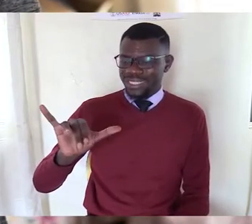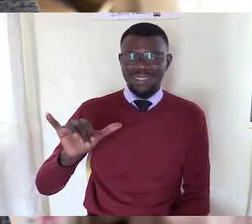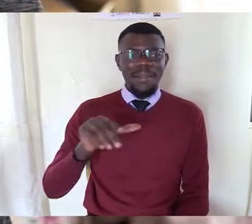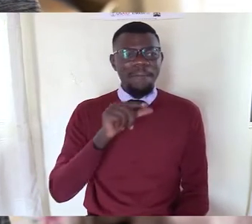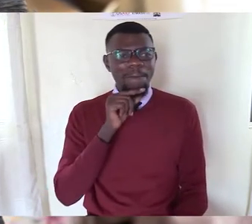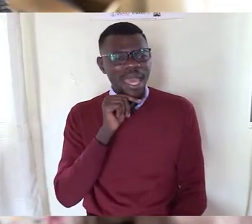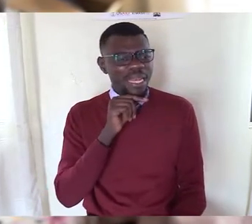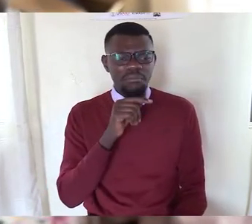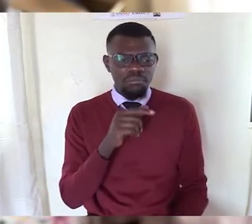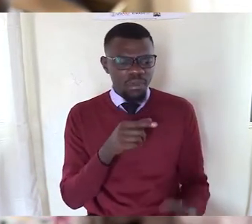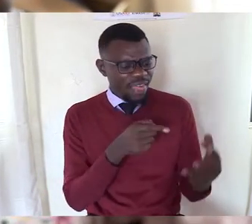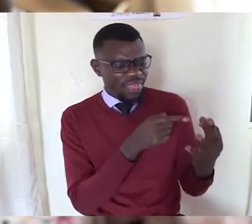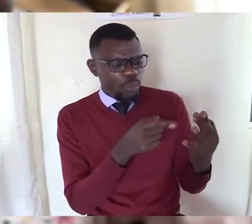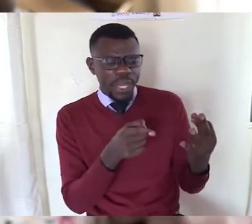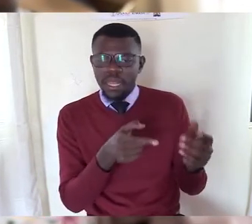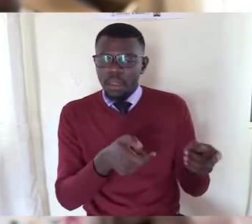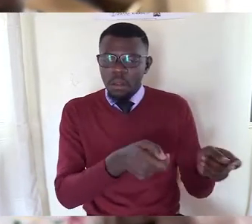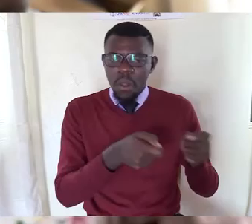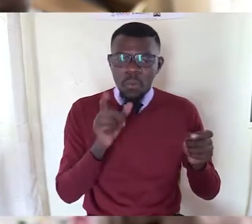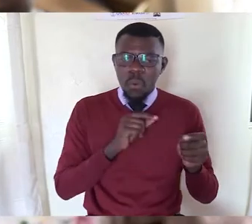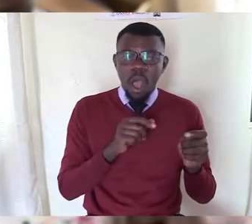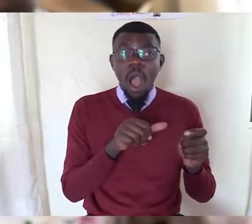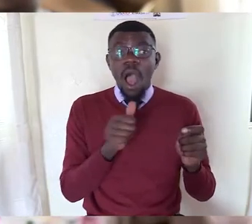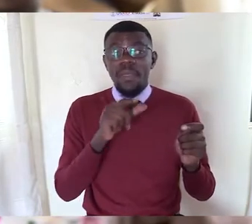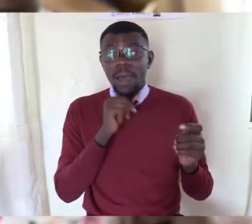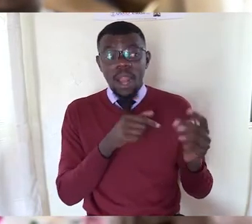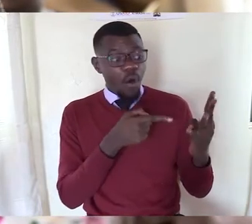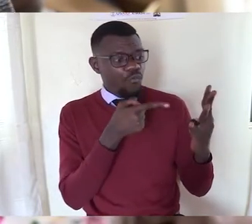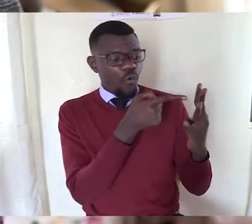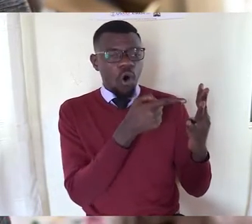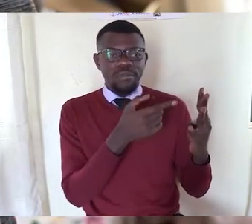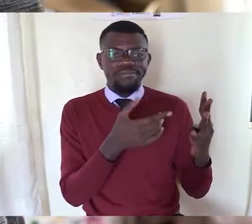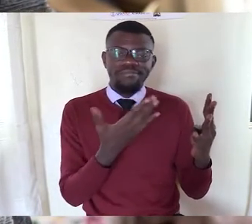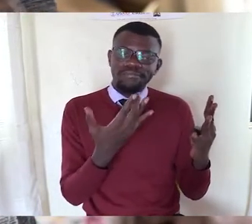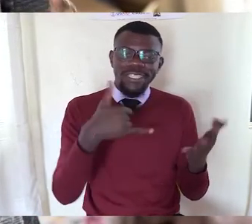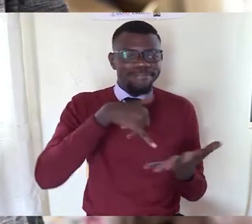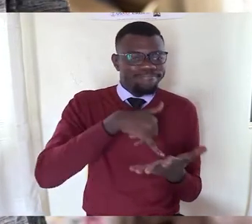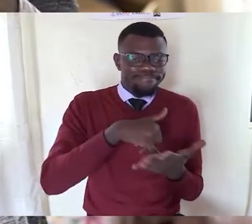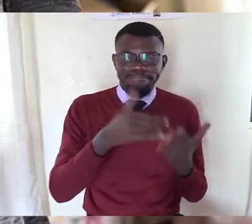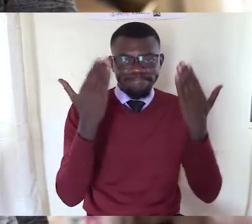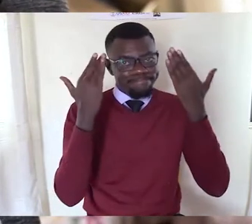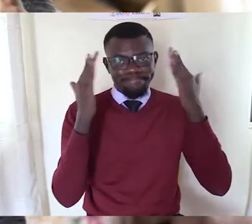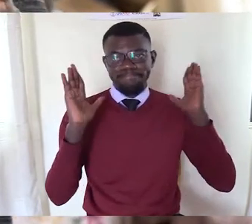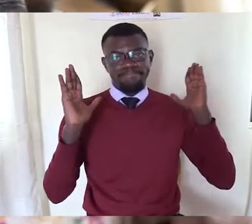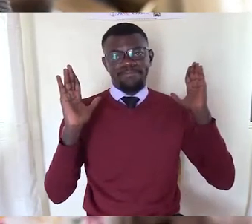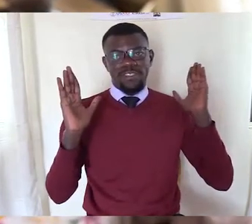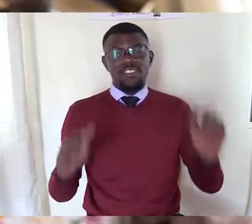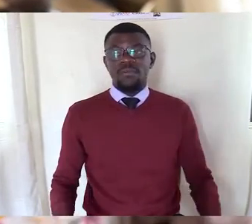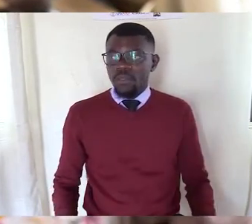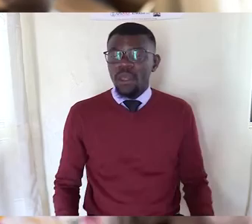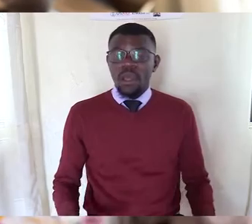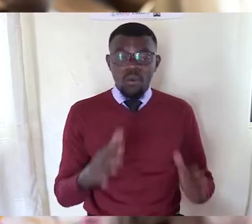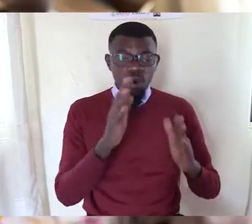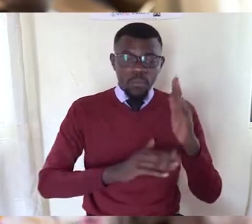did not know whether the fourth man also raped her. So what we found in